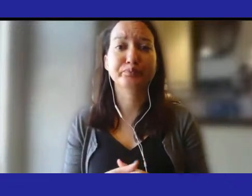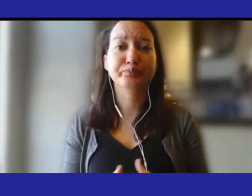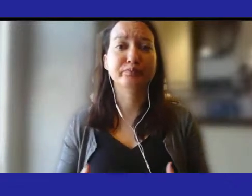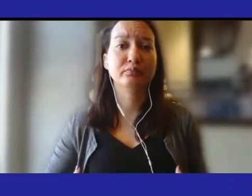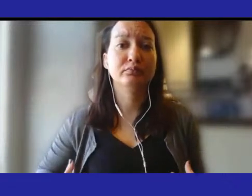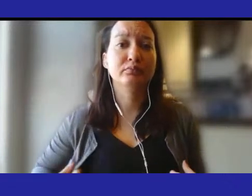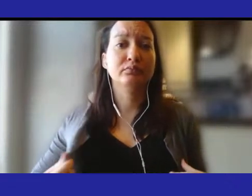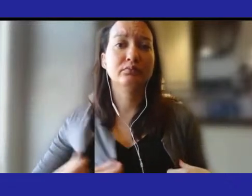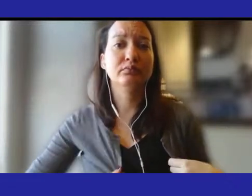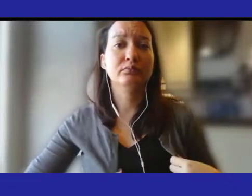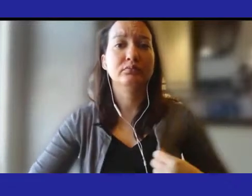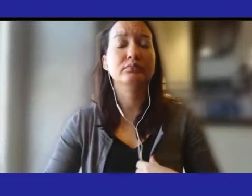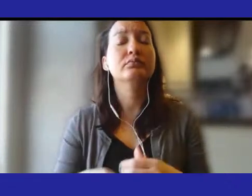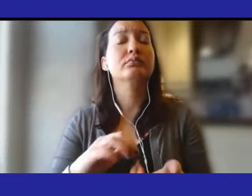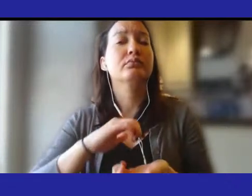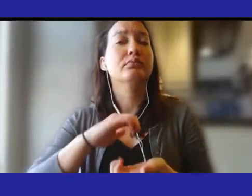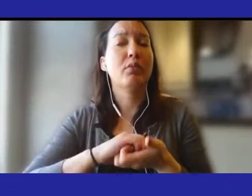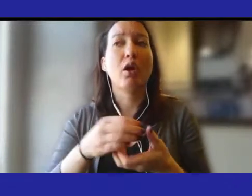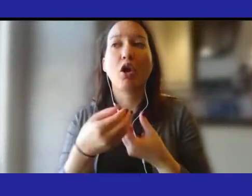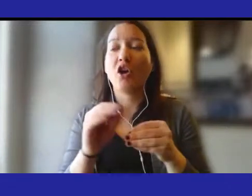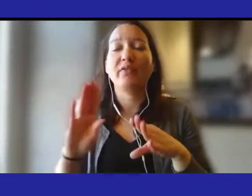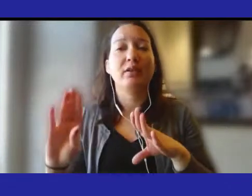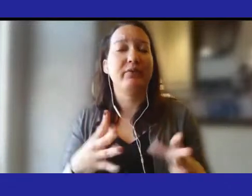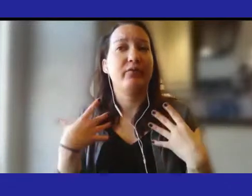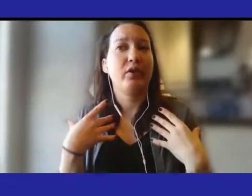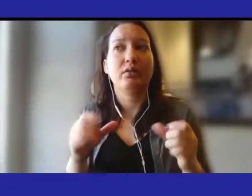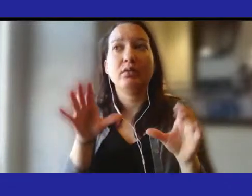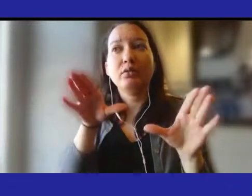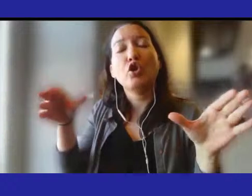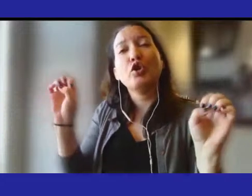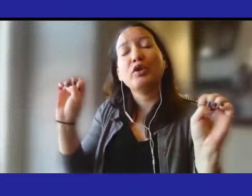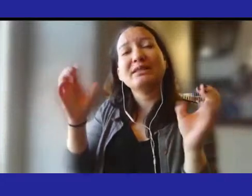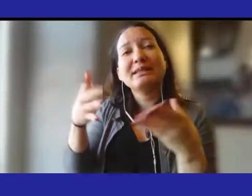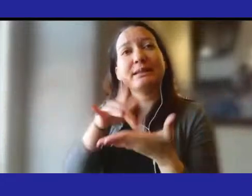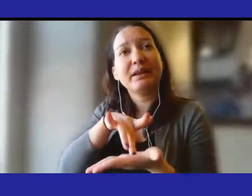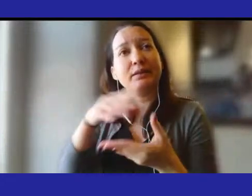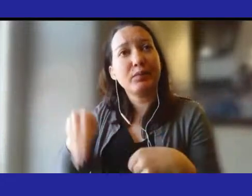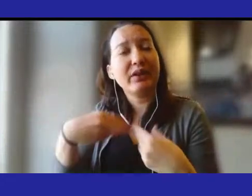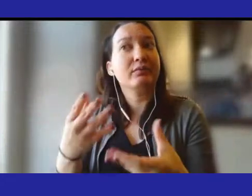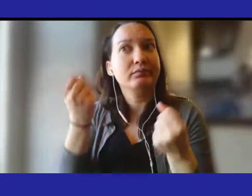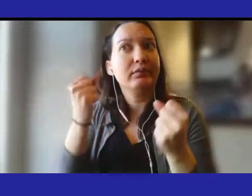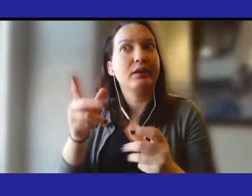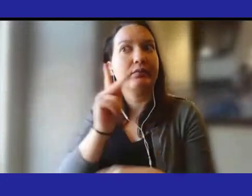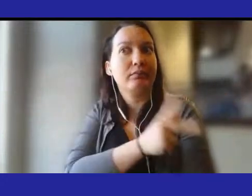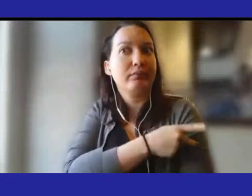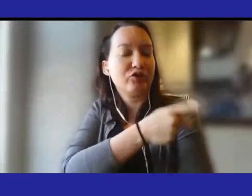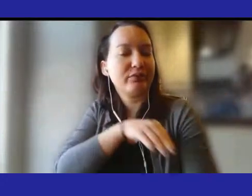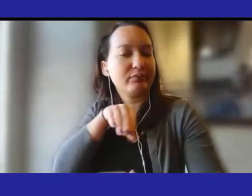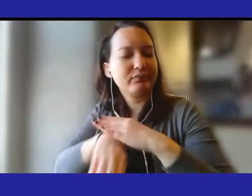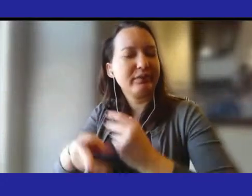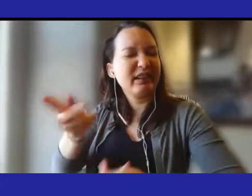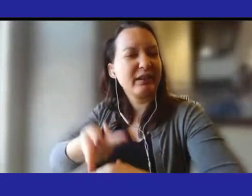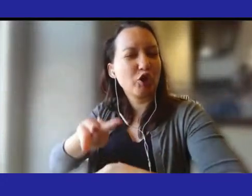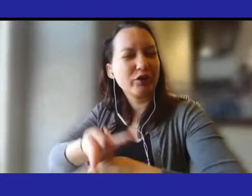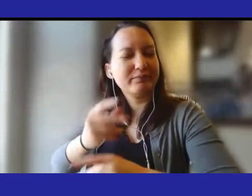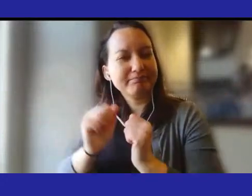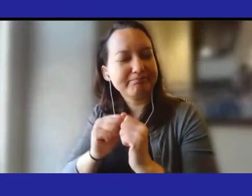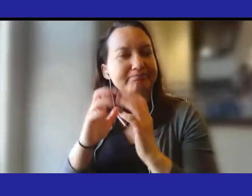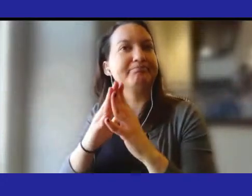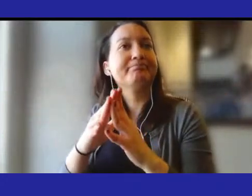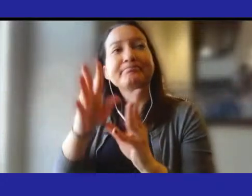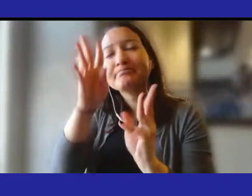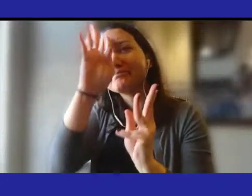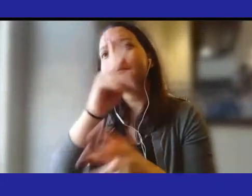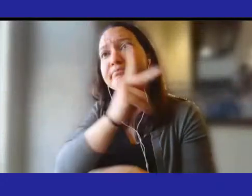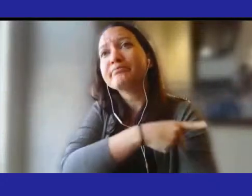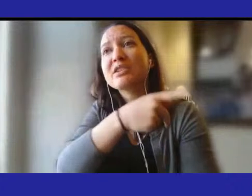of Behavioral Health, targeting emergency medicine providers, because that's where a lot of those patients access care. We've been creating simulated patient